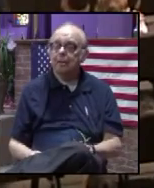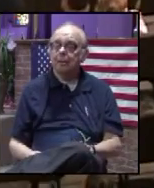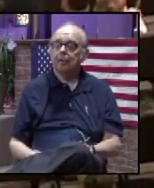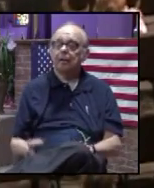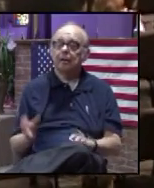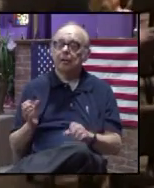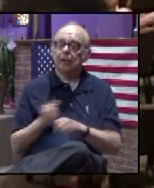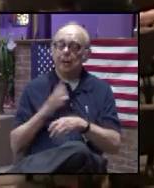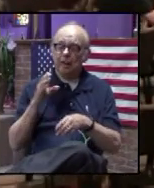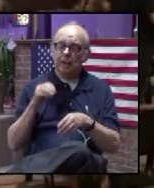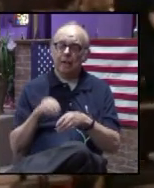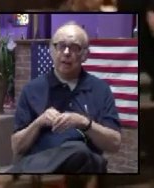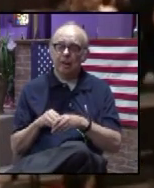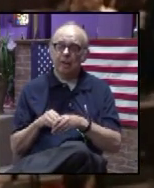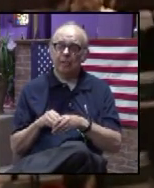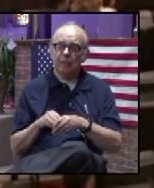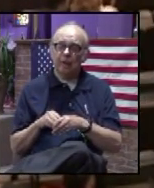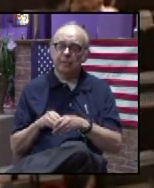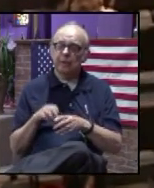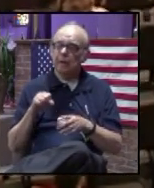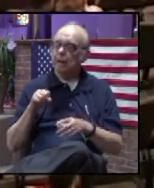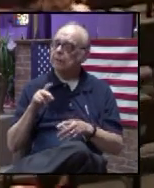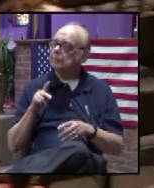You got involved in Sparky's